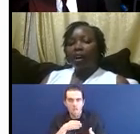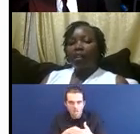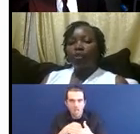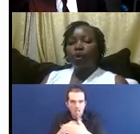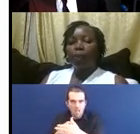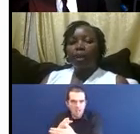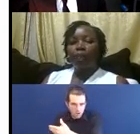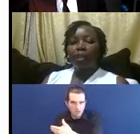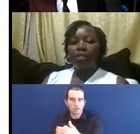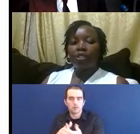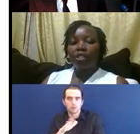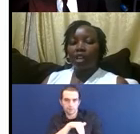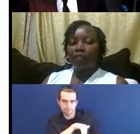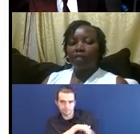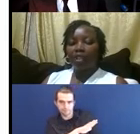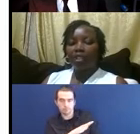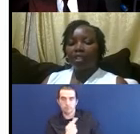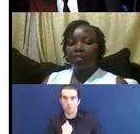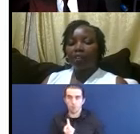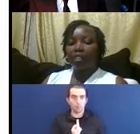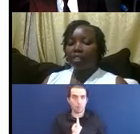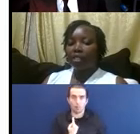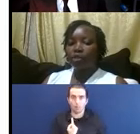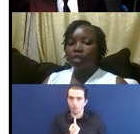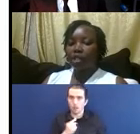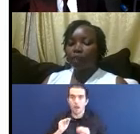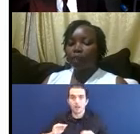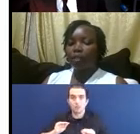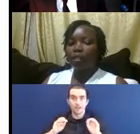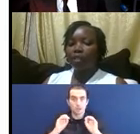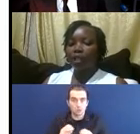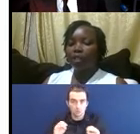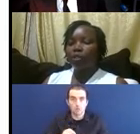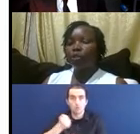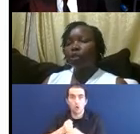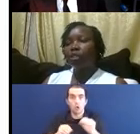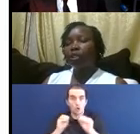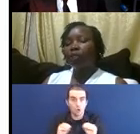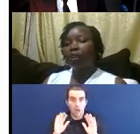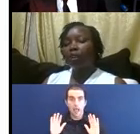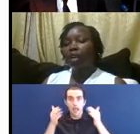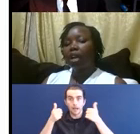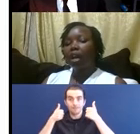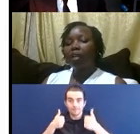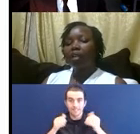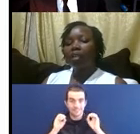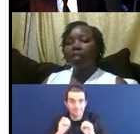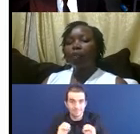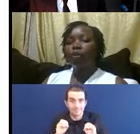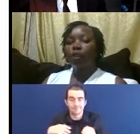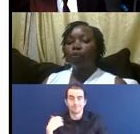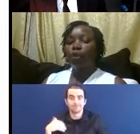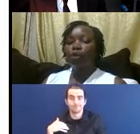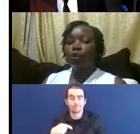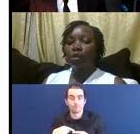Governments are to abide by the treaties they have signed and ratified, such as UNCRPD, Article 27, and